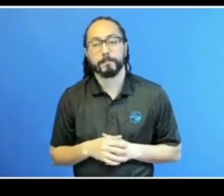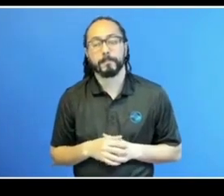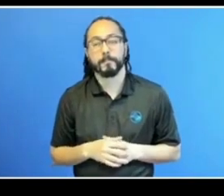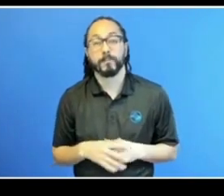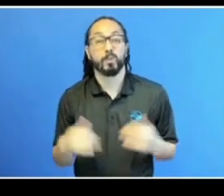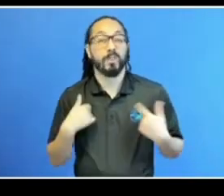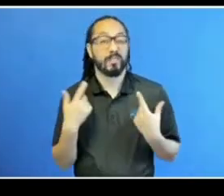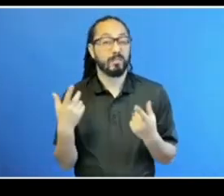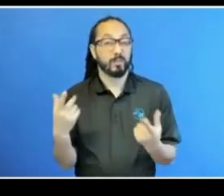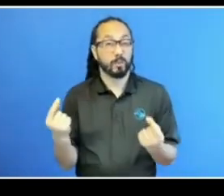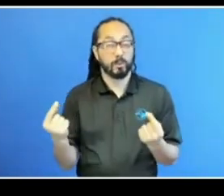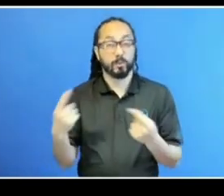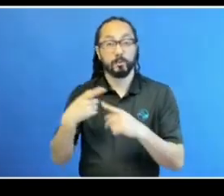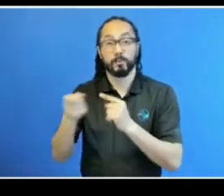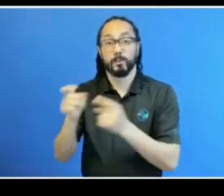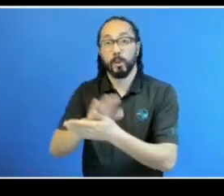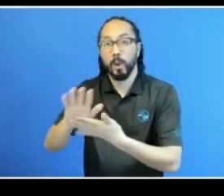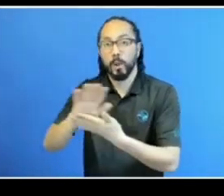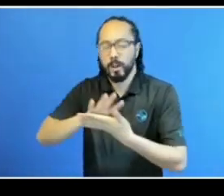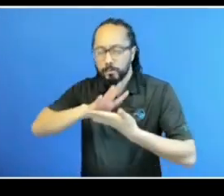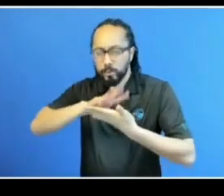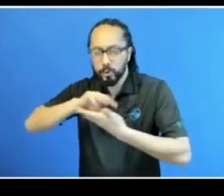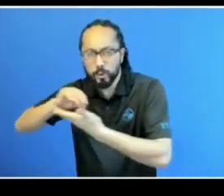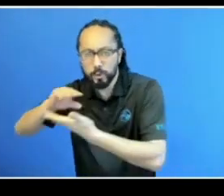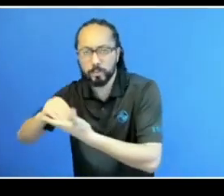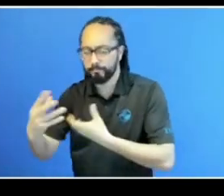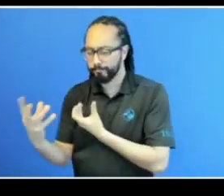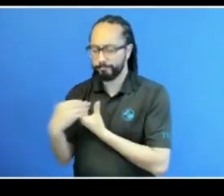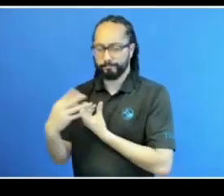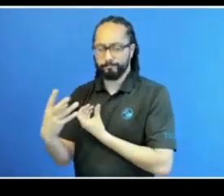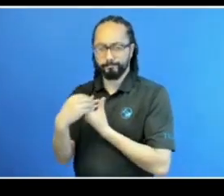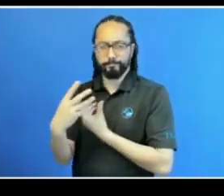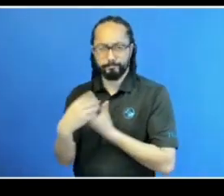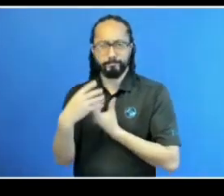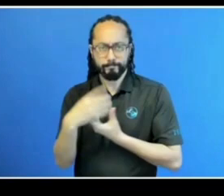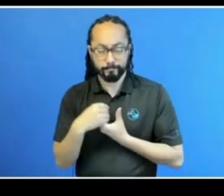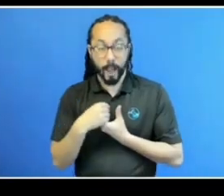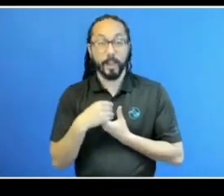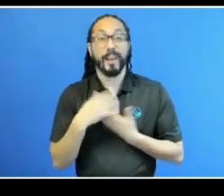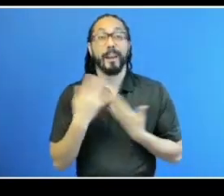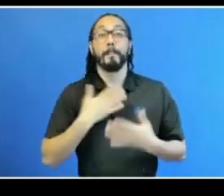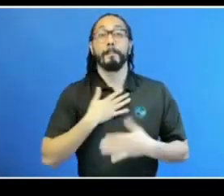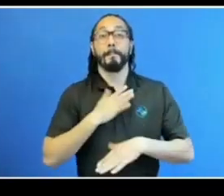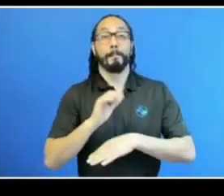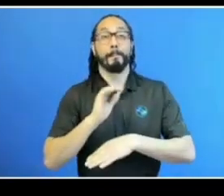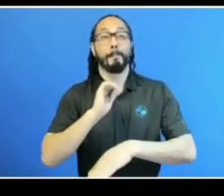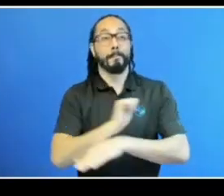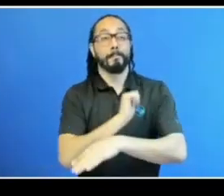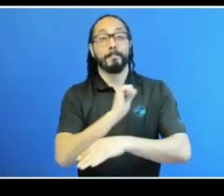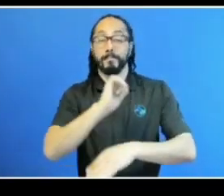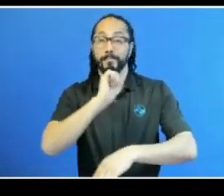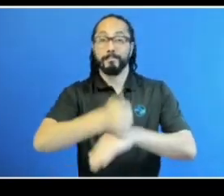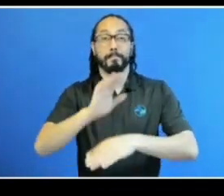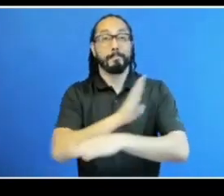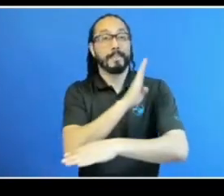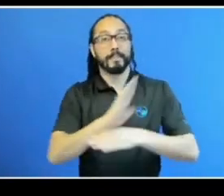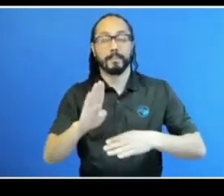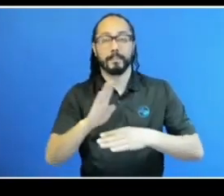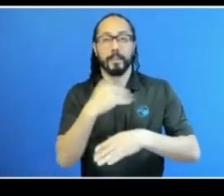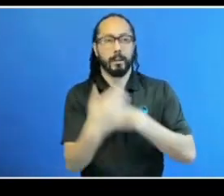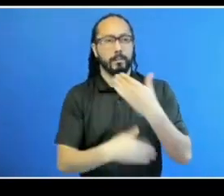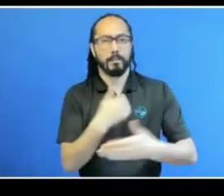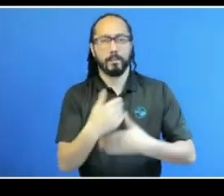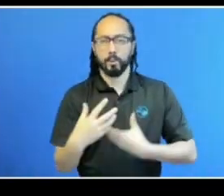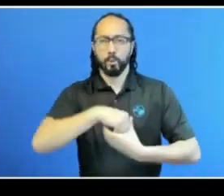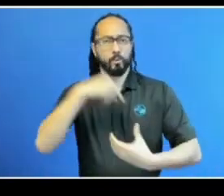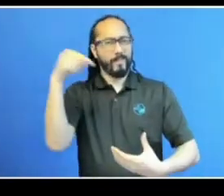it in my everyday business happenings, because when you're an entrepreneur, every day is different, and the community college